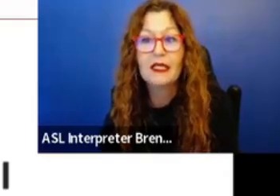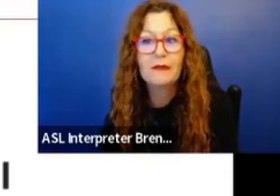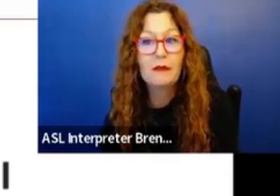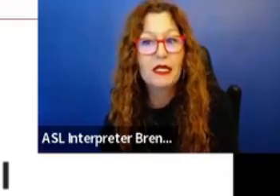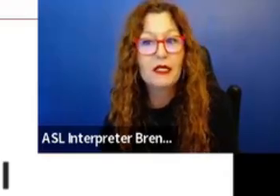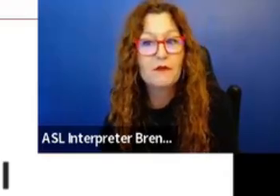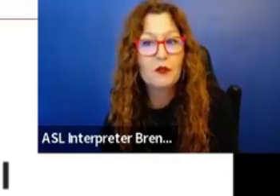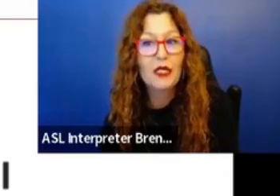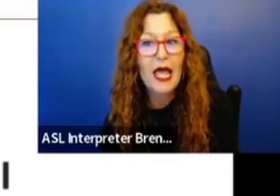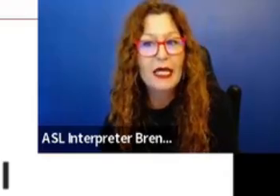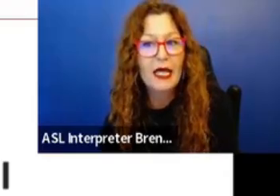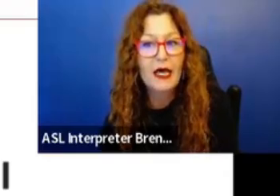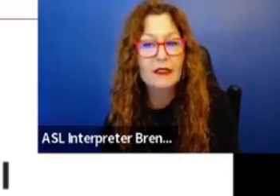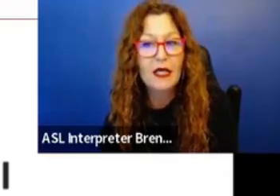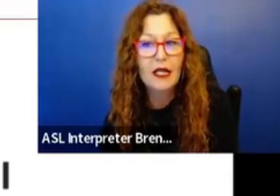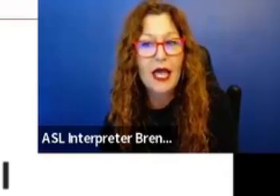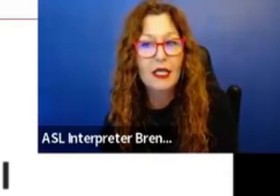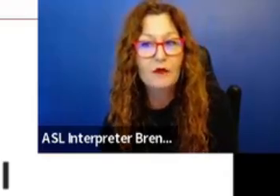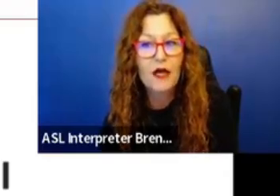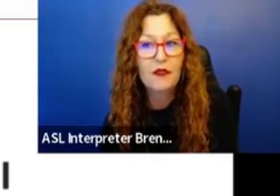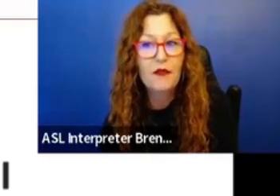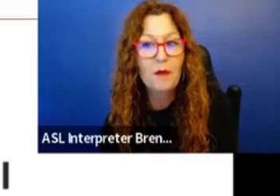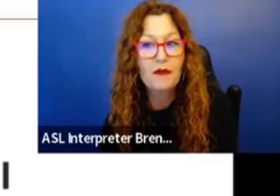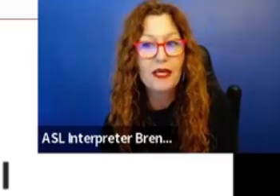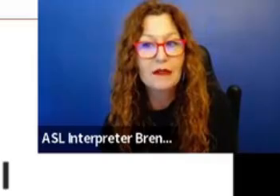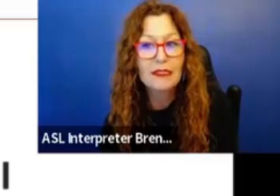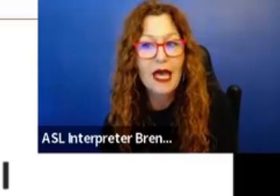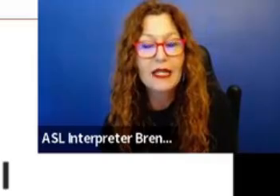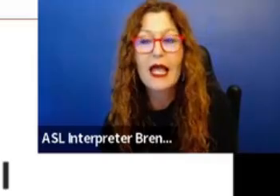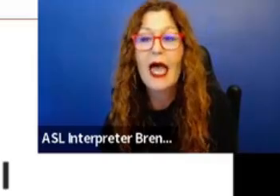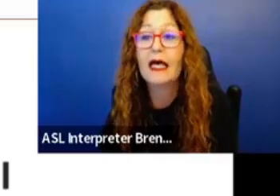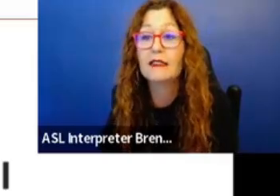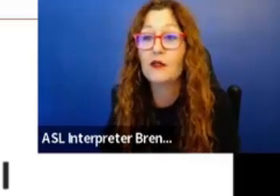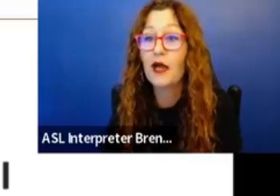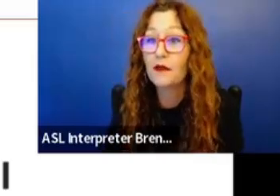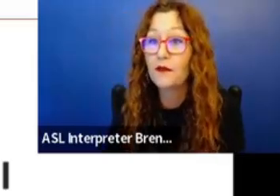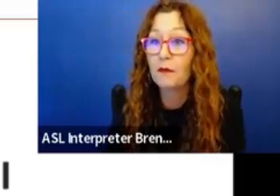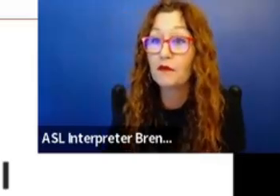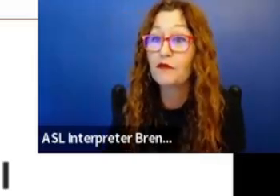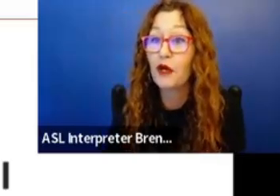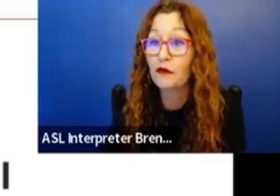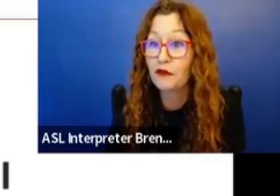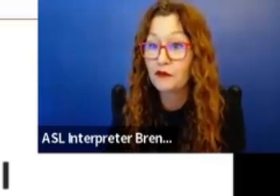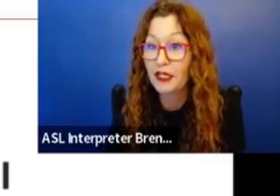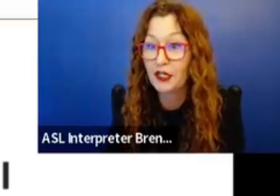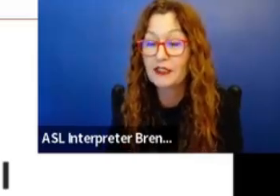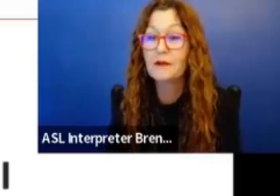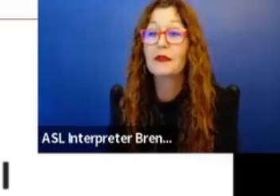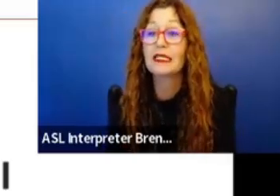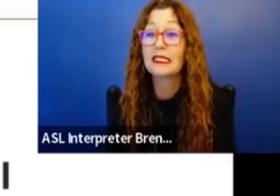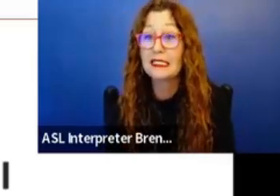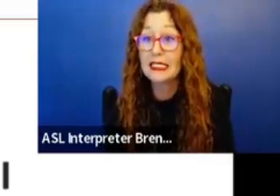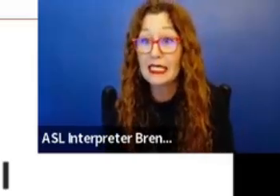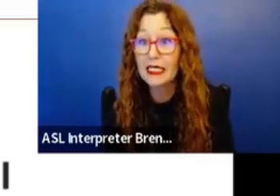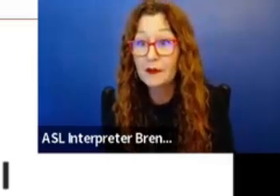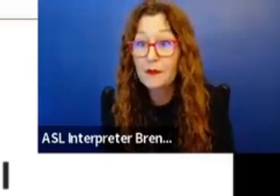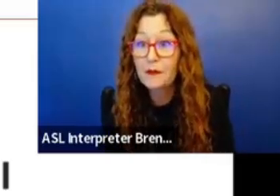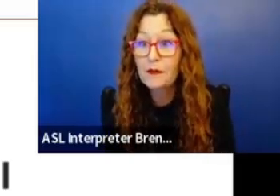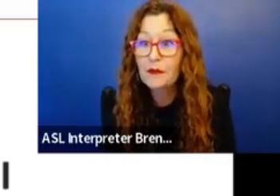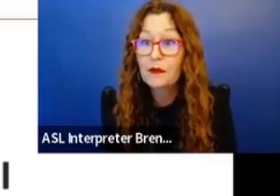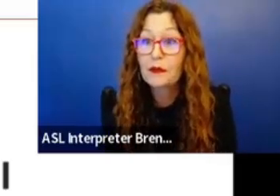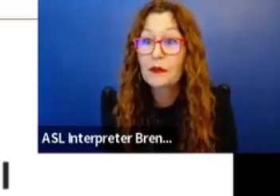See, people get confused between A and S. On A, you've got the thumb on the outside. S, you've got the thumb in front of your fingers. This is